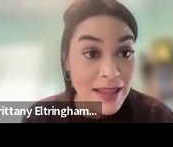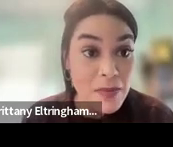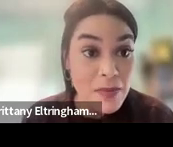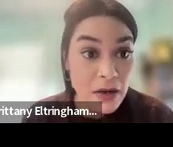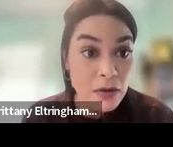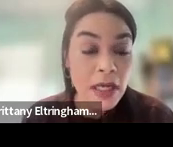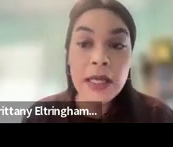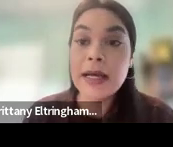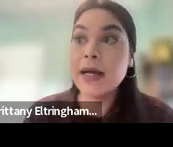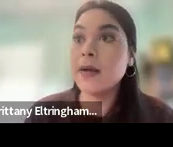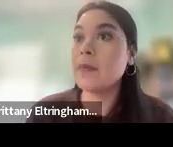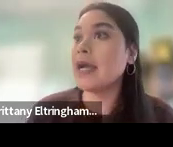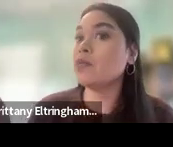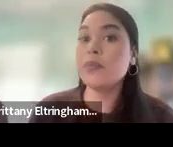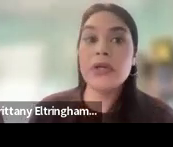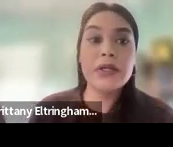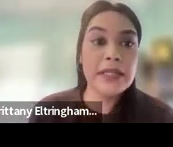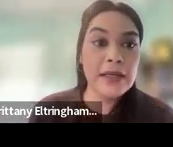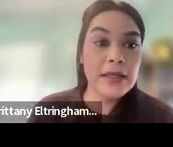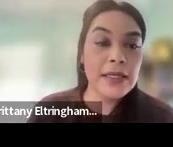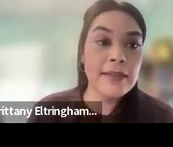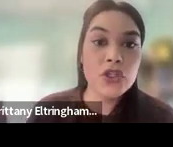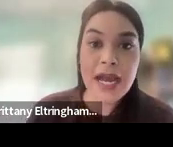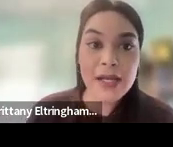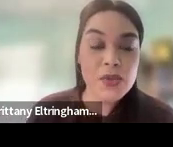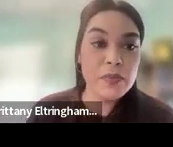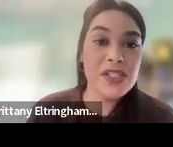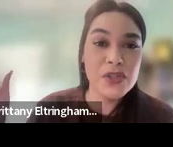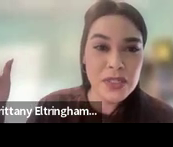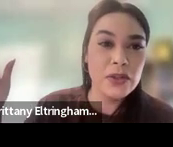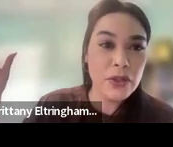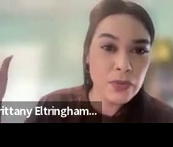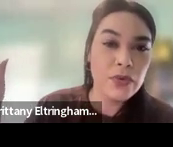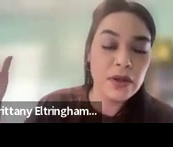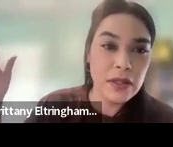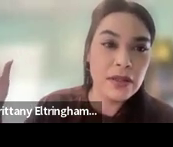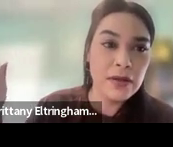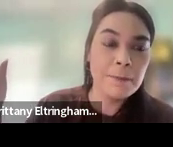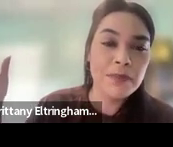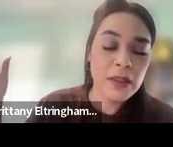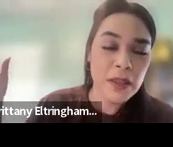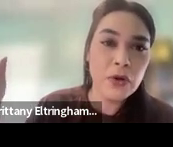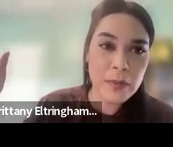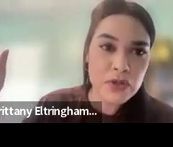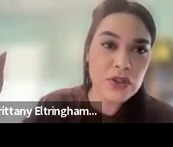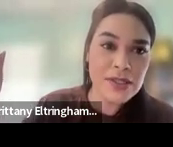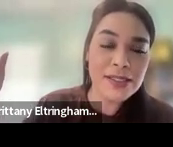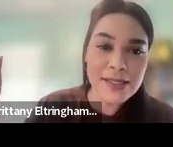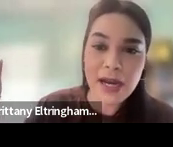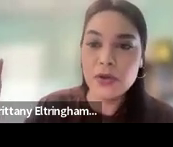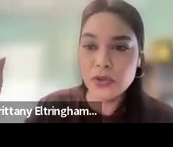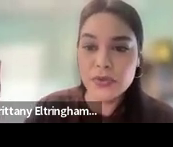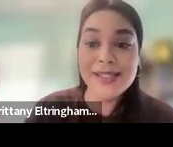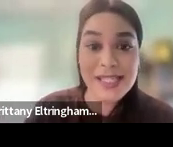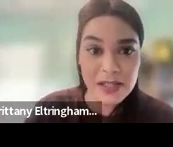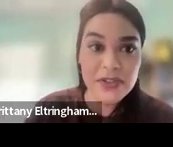trying to spend them down. I will put a link in the chat to a place where you can look through the program instructions,